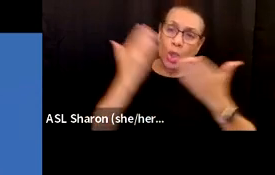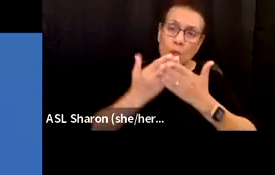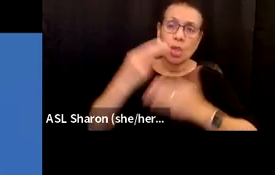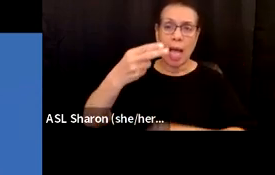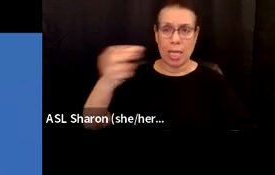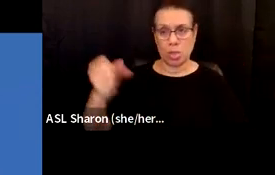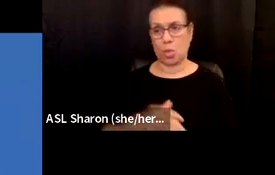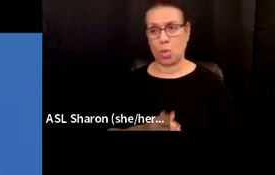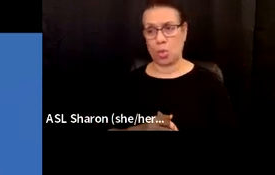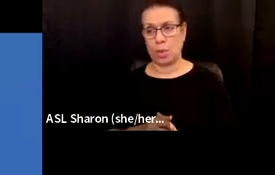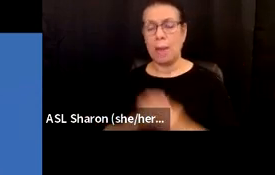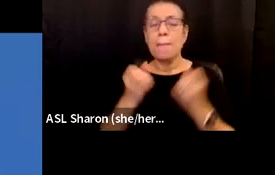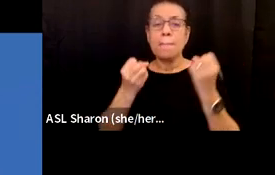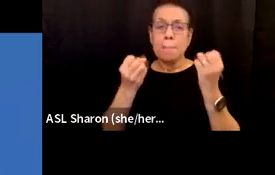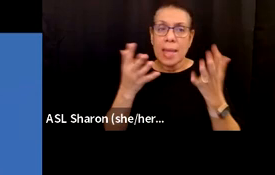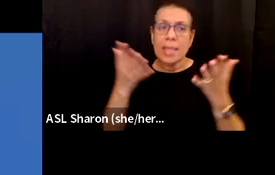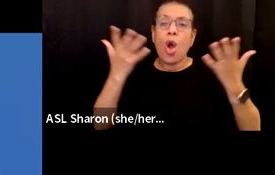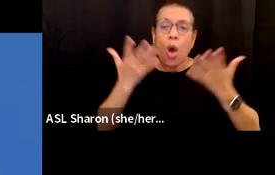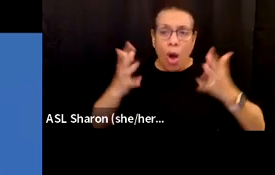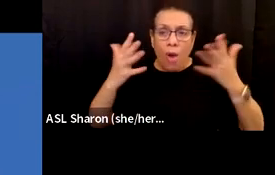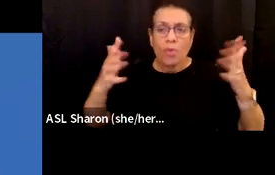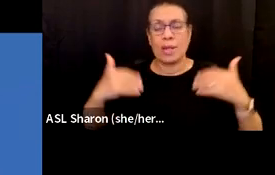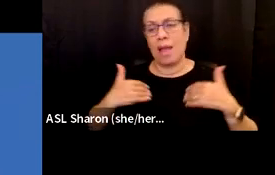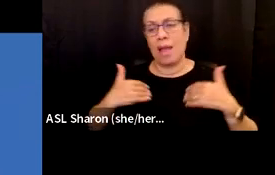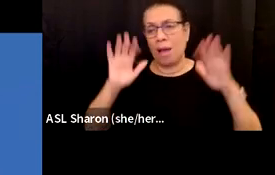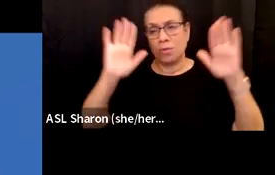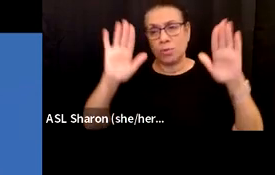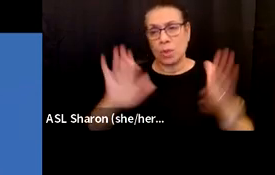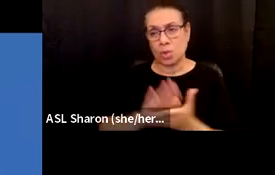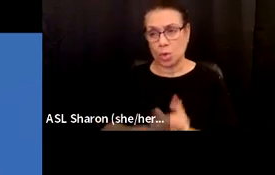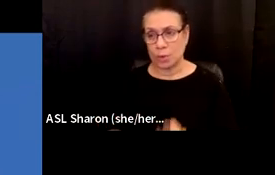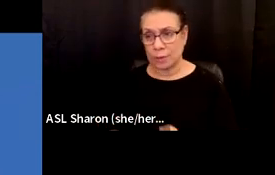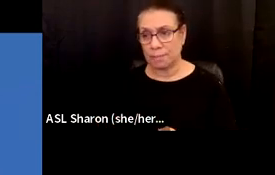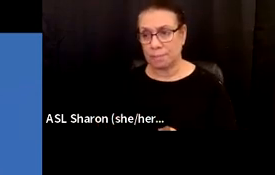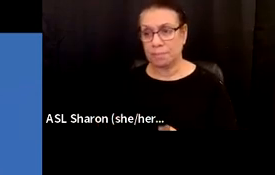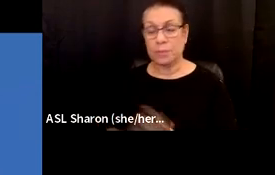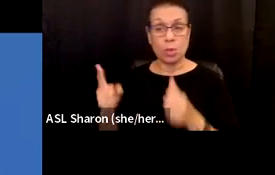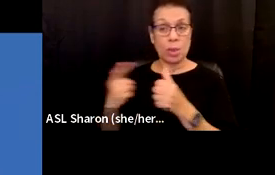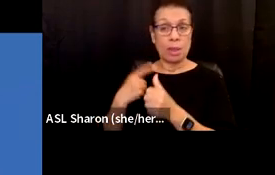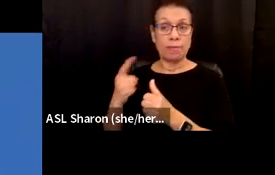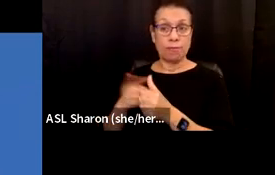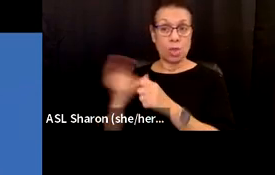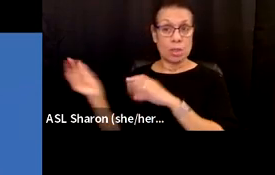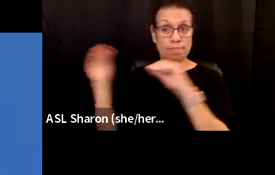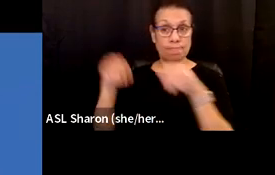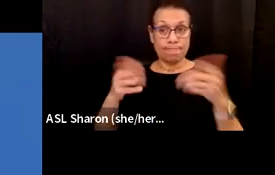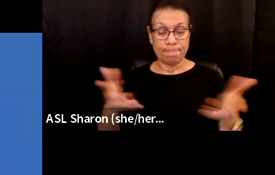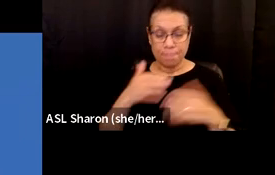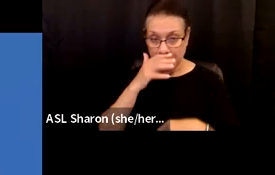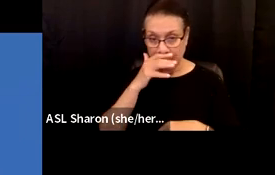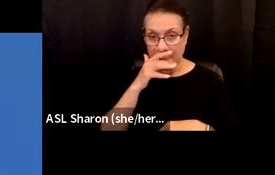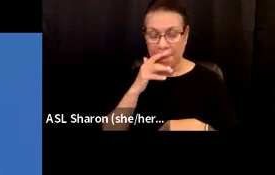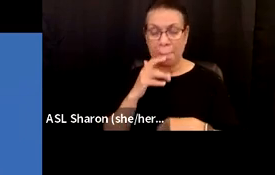students and many of them already are i said when i first came here that you know the